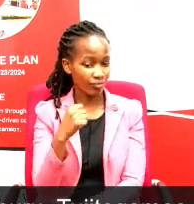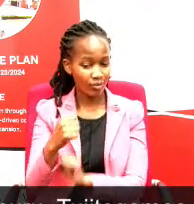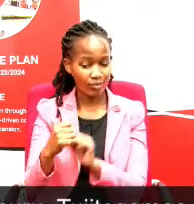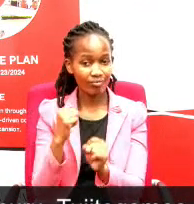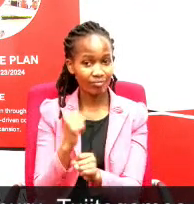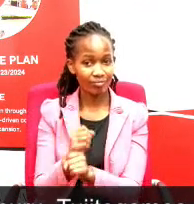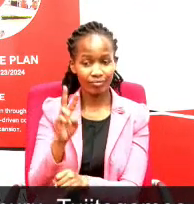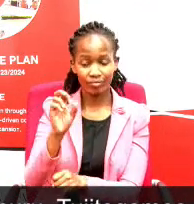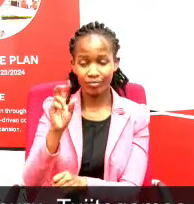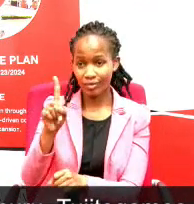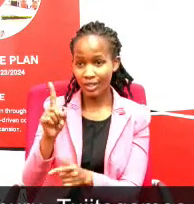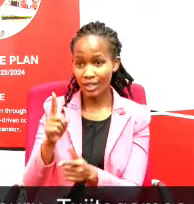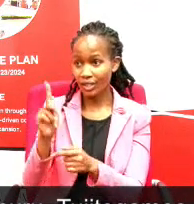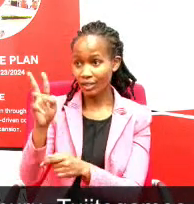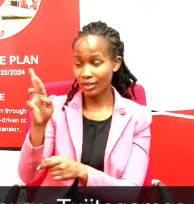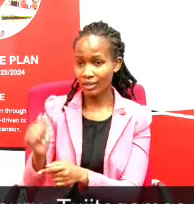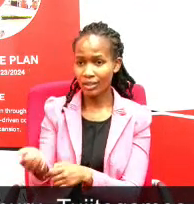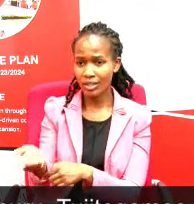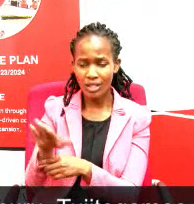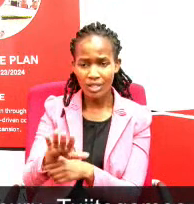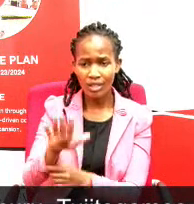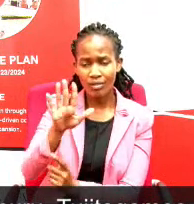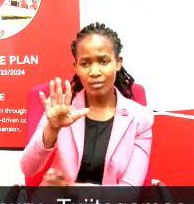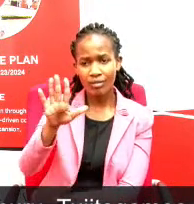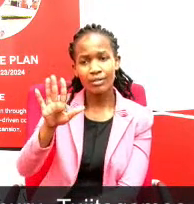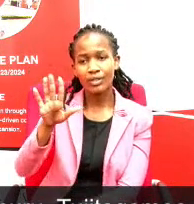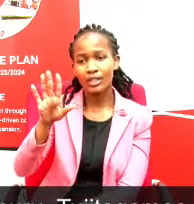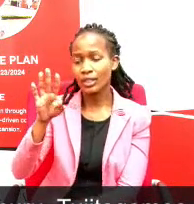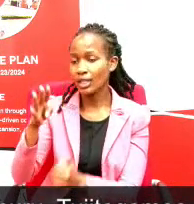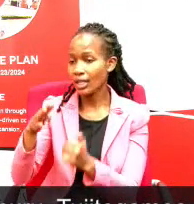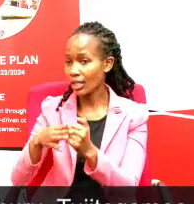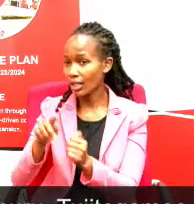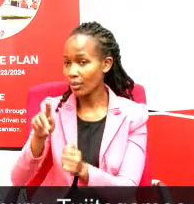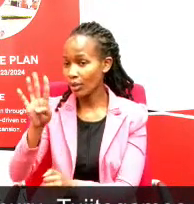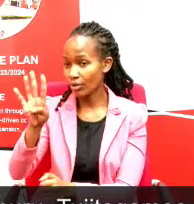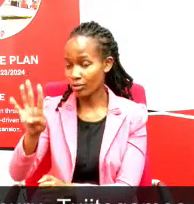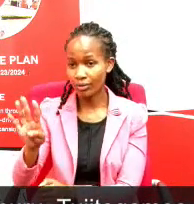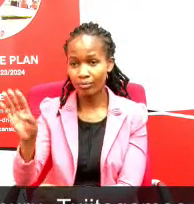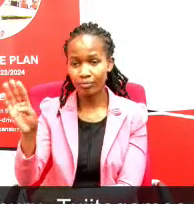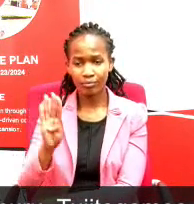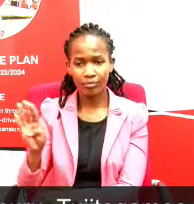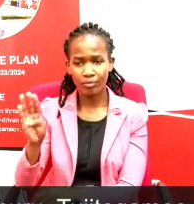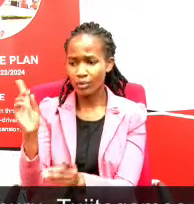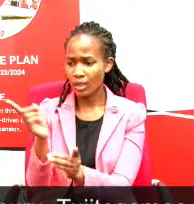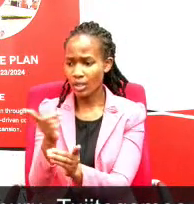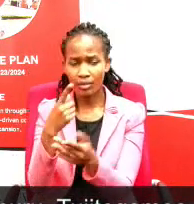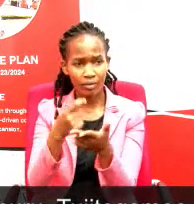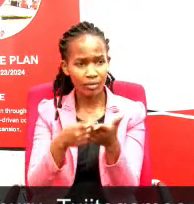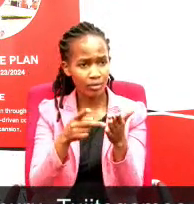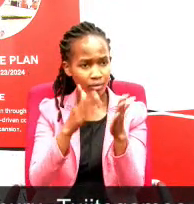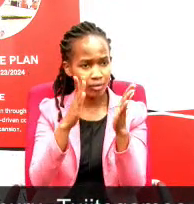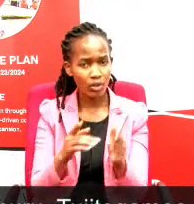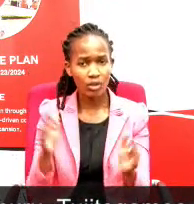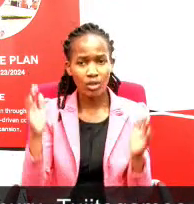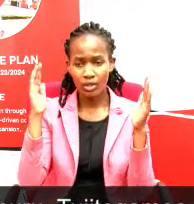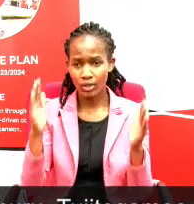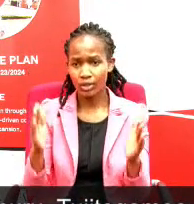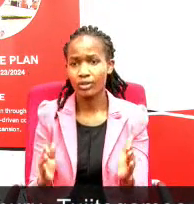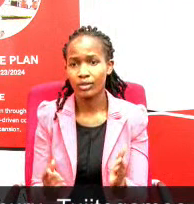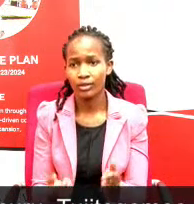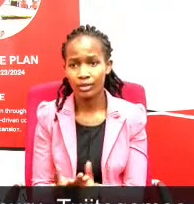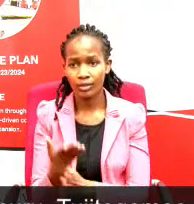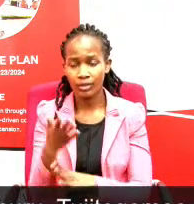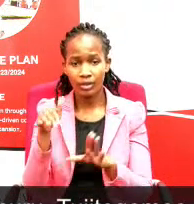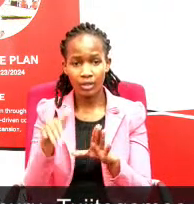2021, KRA refunded 59.4 billion to the various taxpayers, which is a great stride in